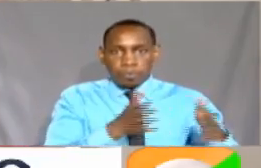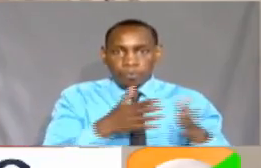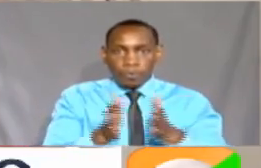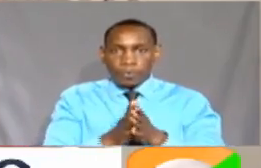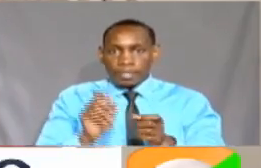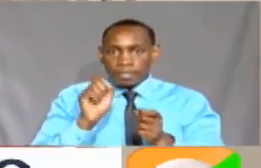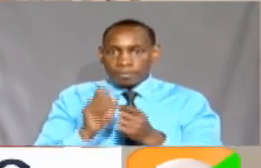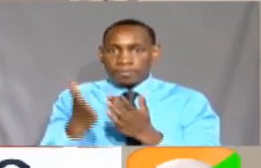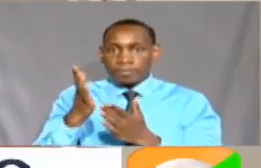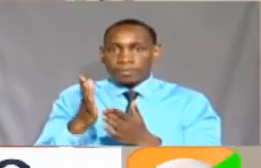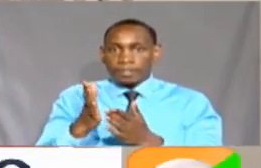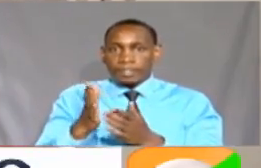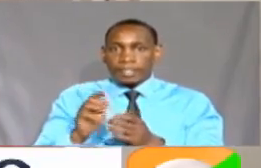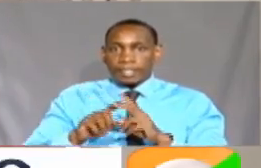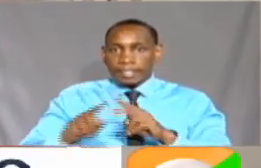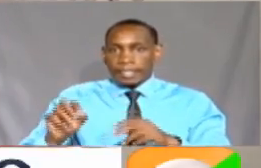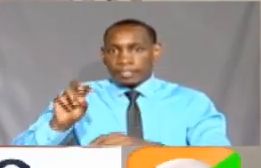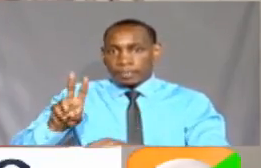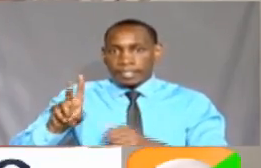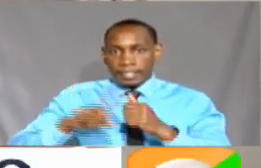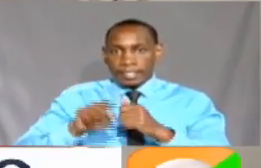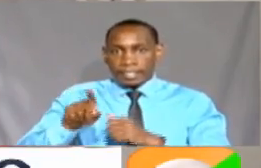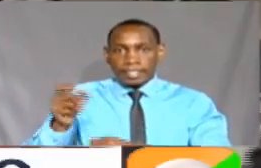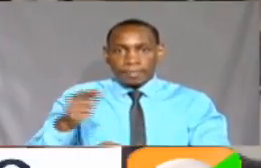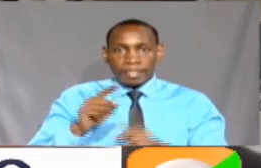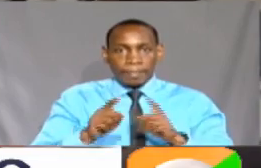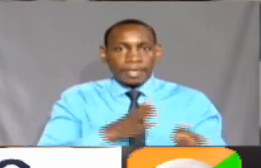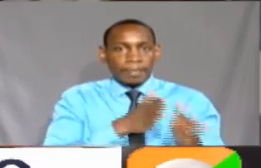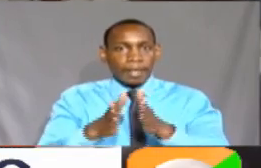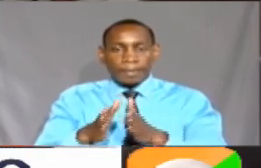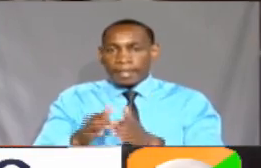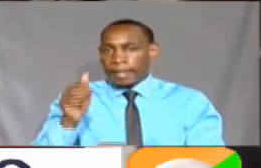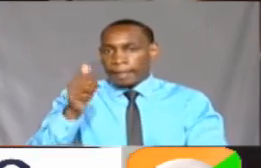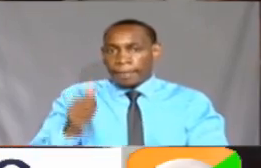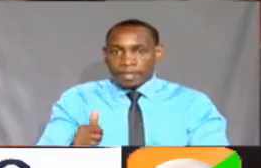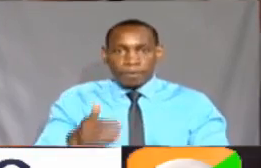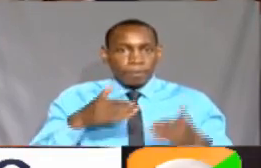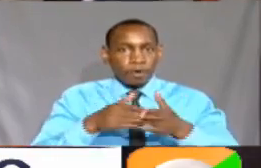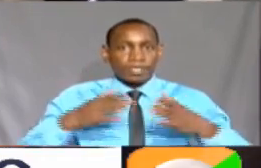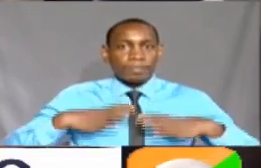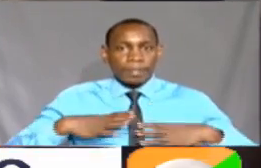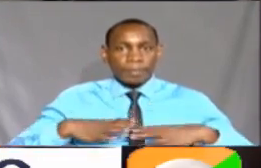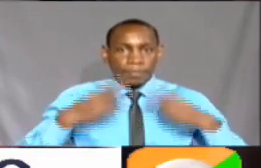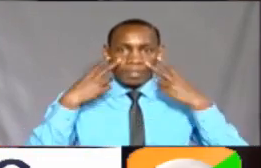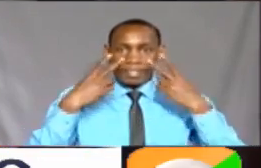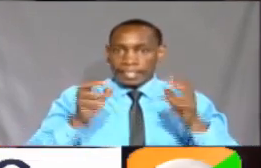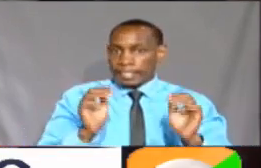set to begin on the 26th of this month. Although organizers haven't explicitly prevented people from